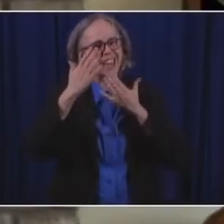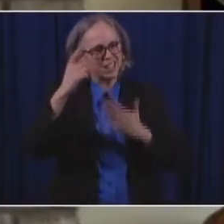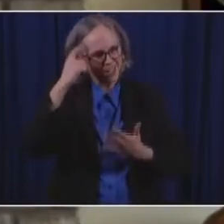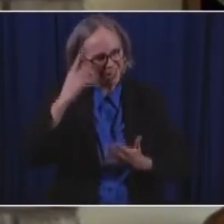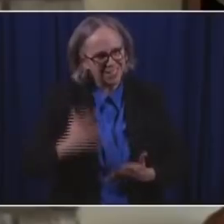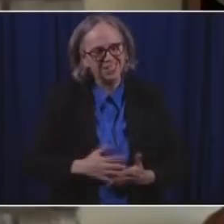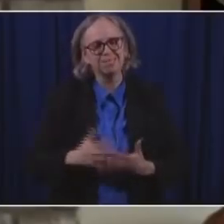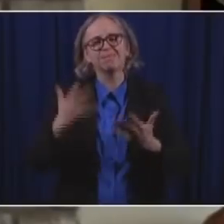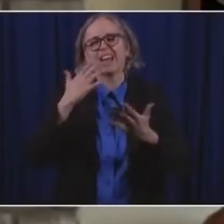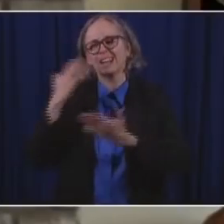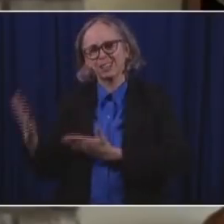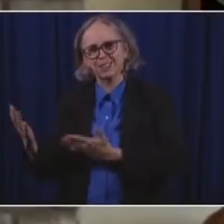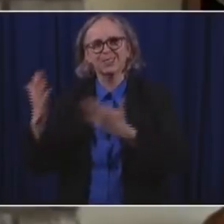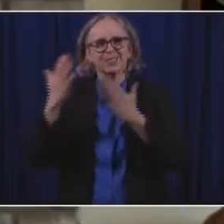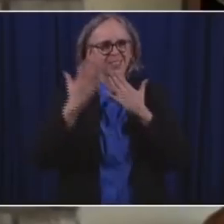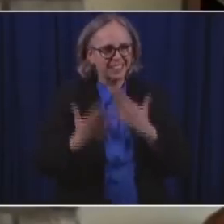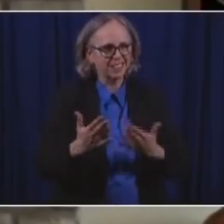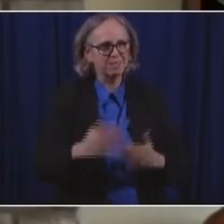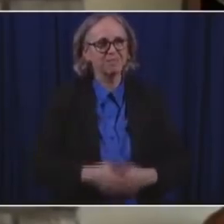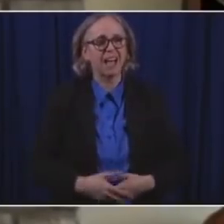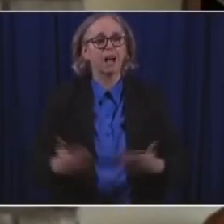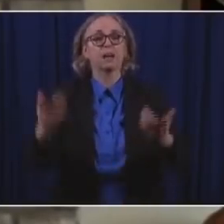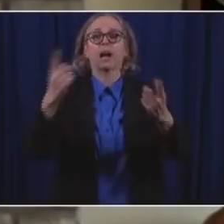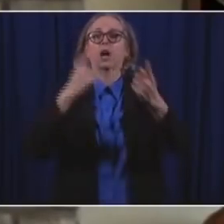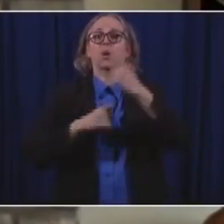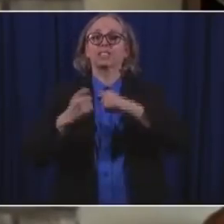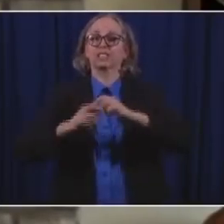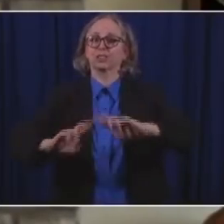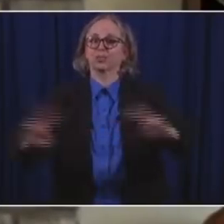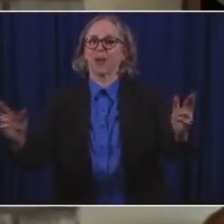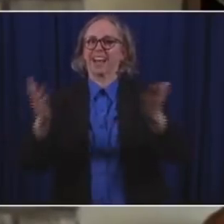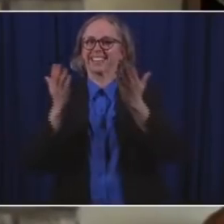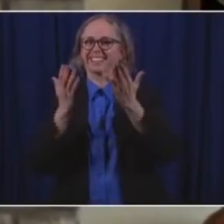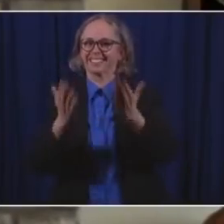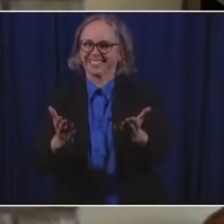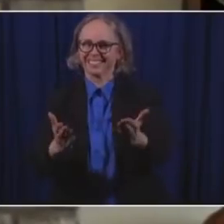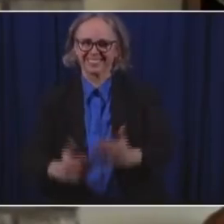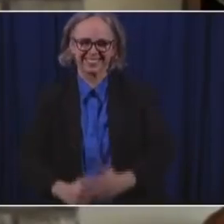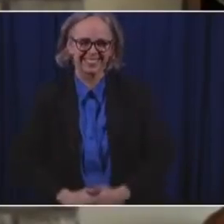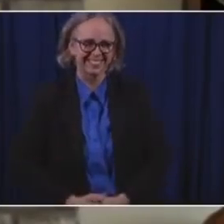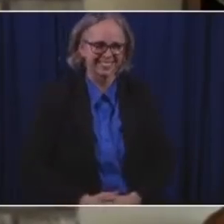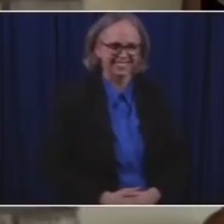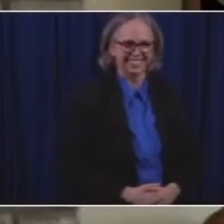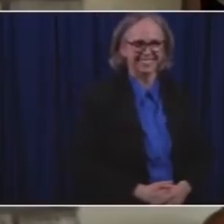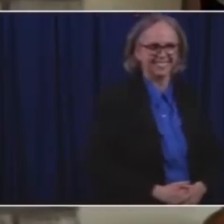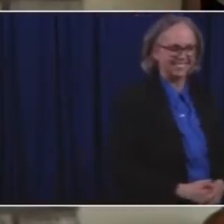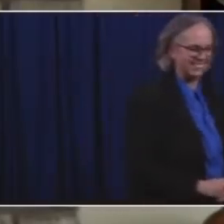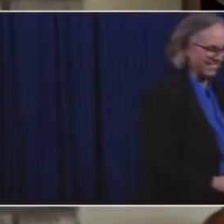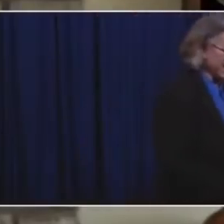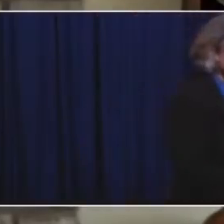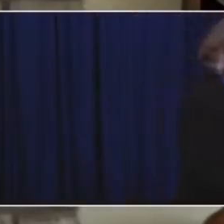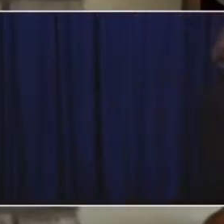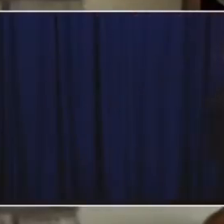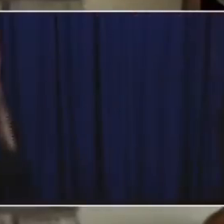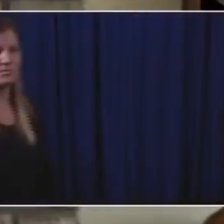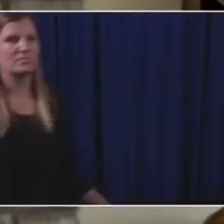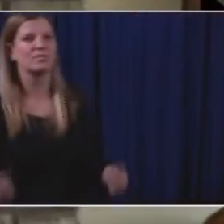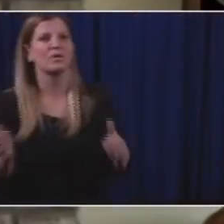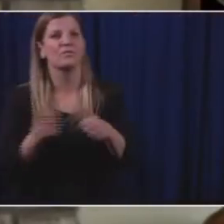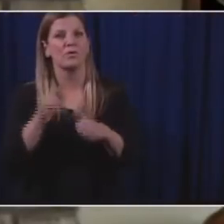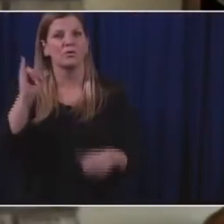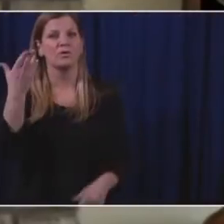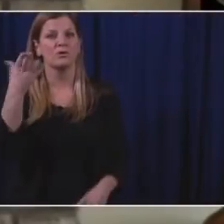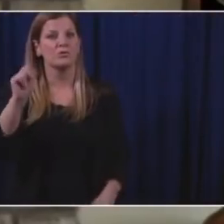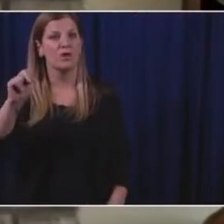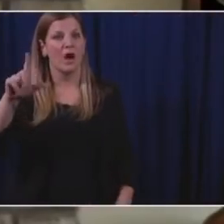much. We're ready to go to questions. Governor, first question today is from John London at WLWT in Cincinnati.